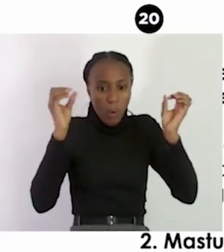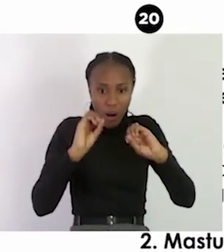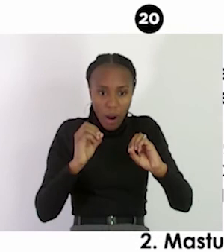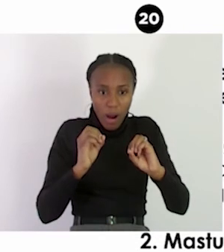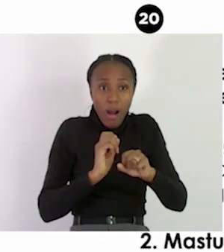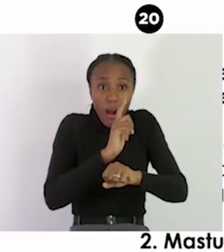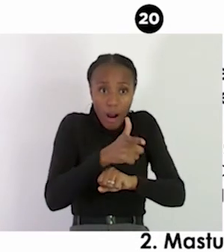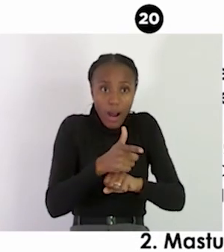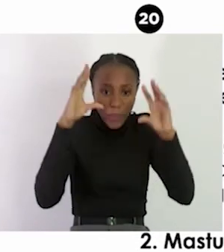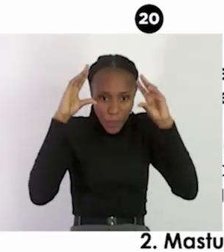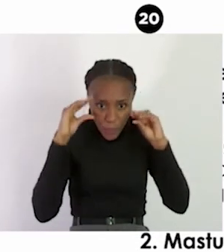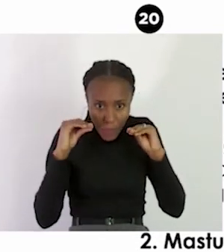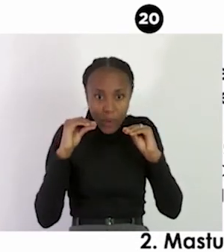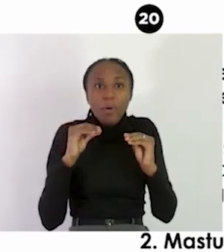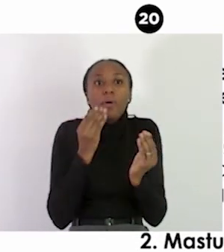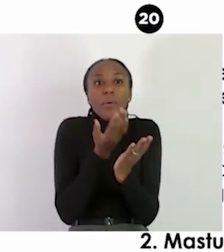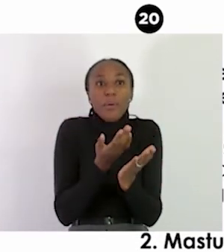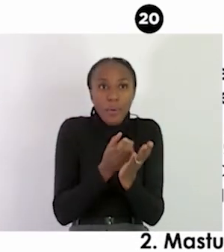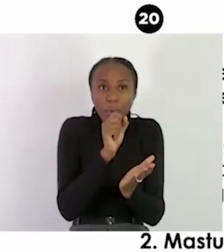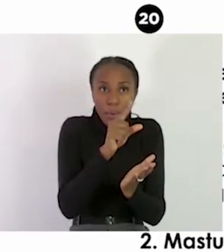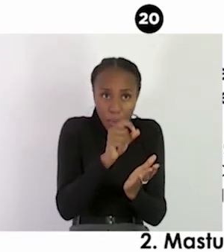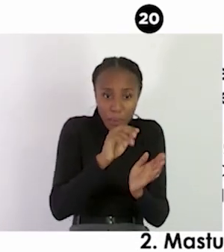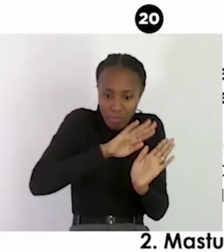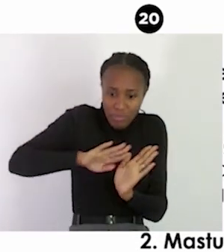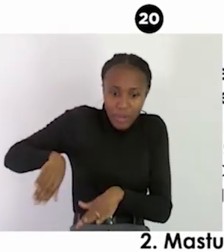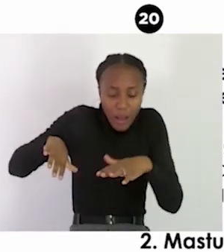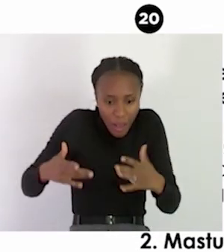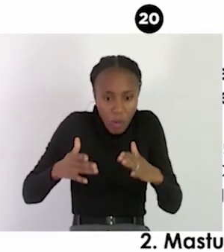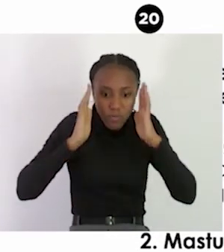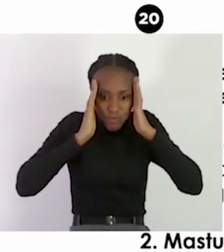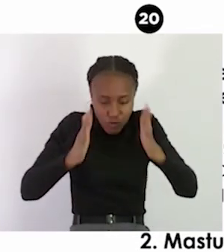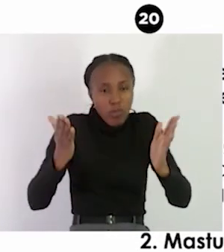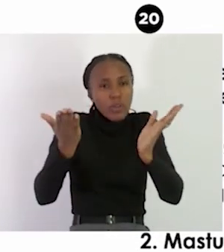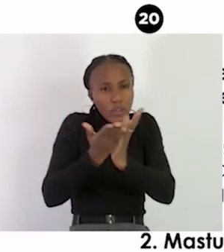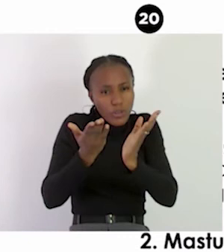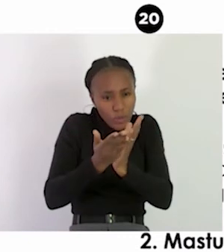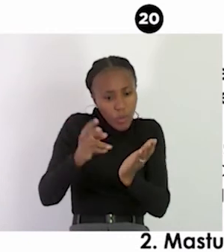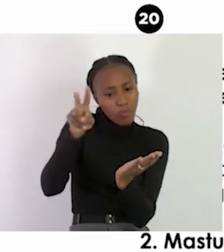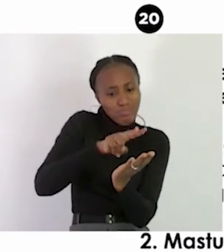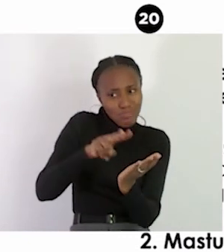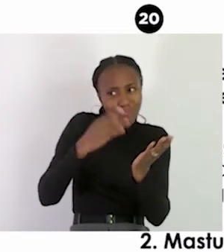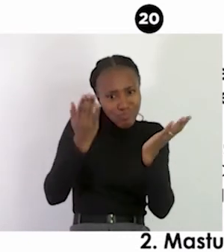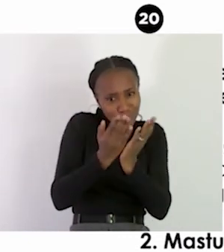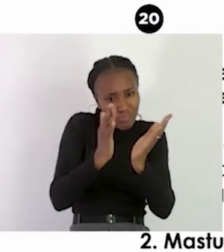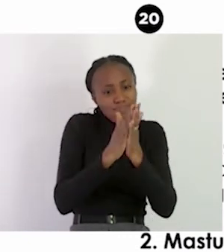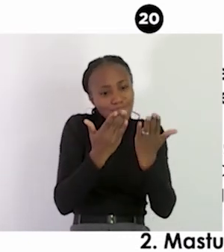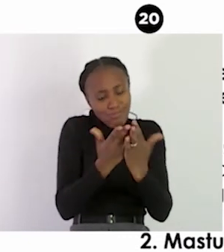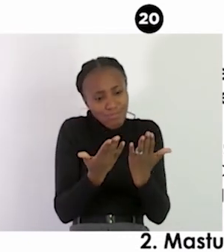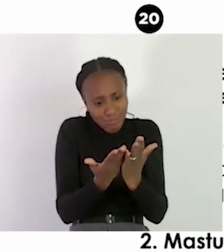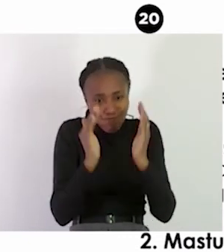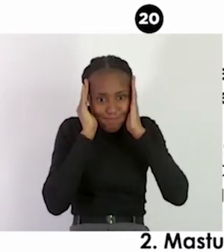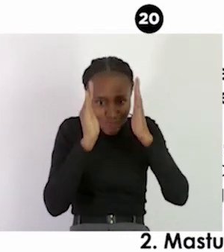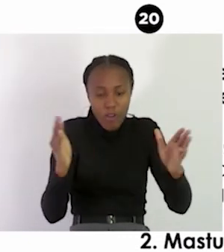if you stick to your schoolwork, read only schoolwork. You will not have